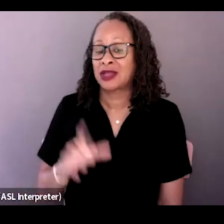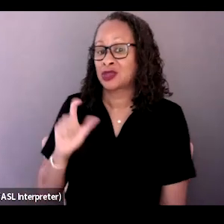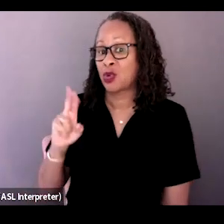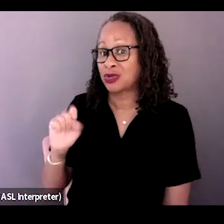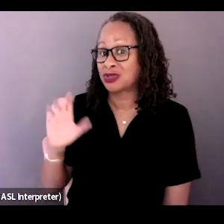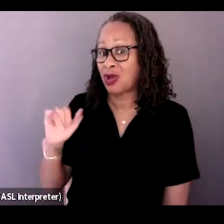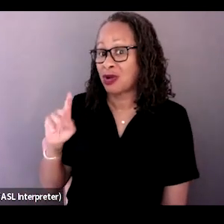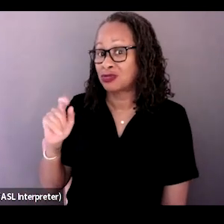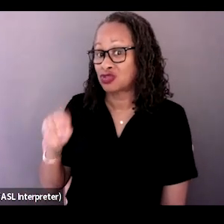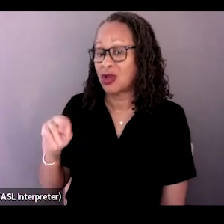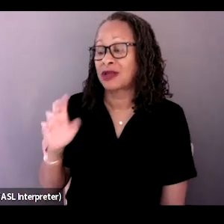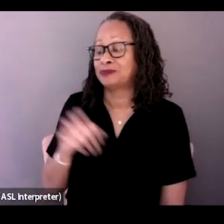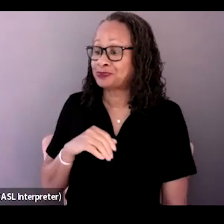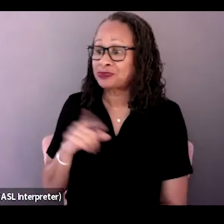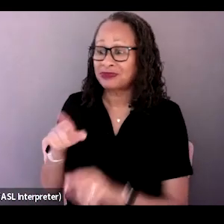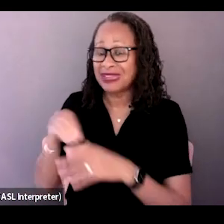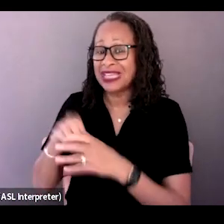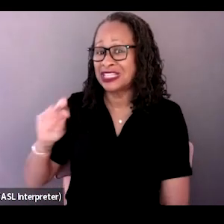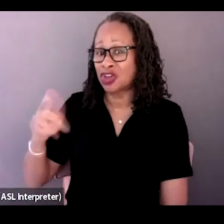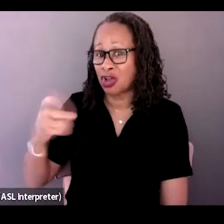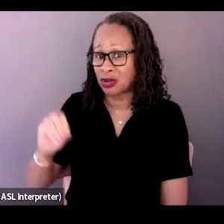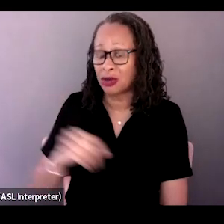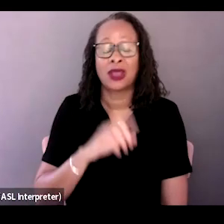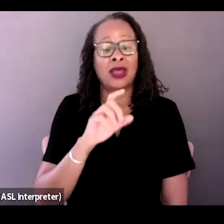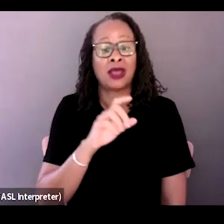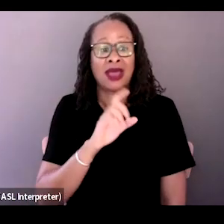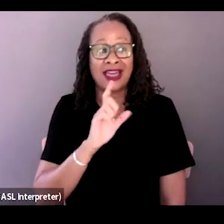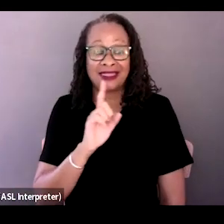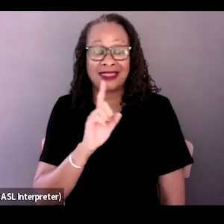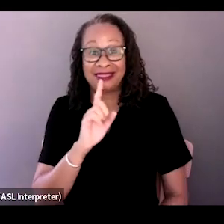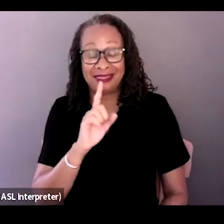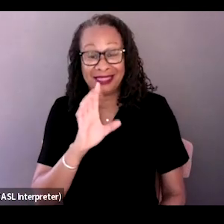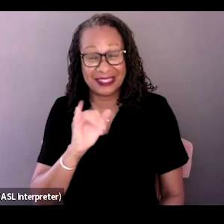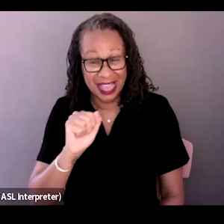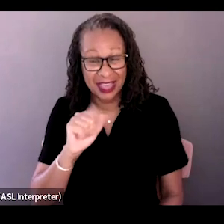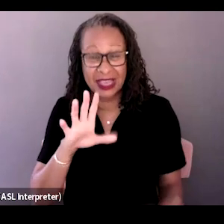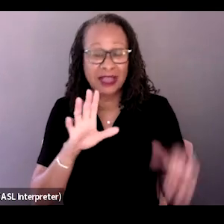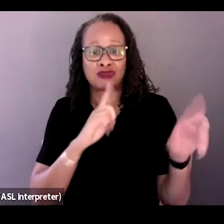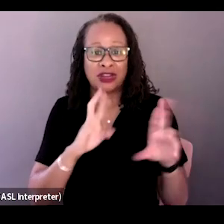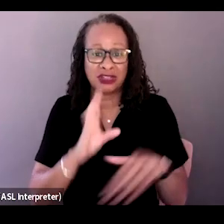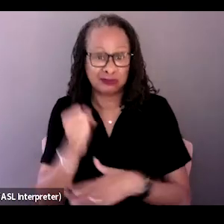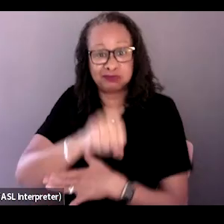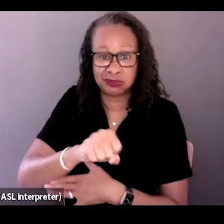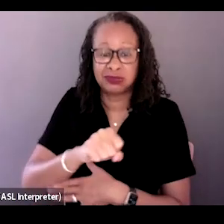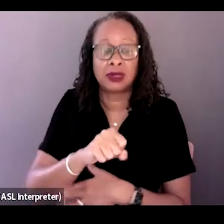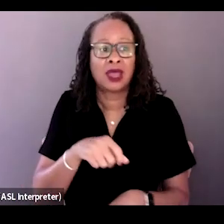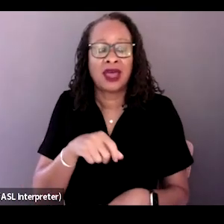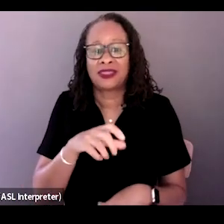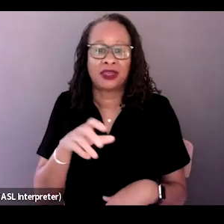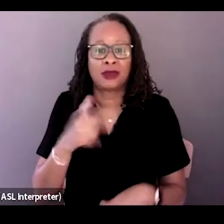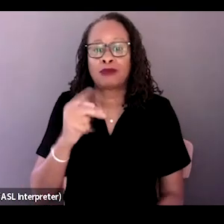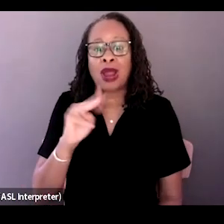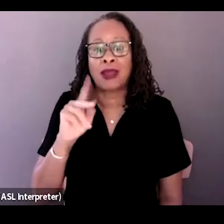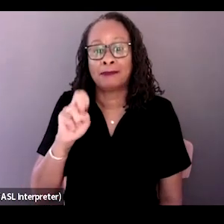to overthrow the first elected democratically elected premier in the newly independent Congo. And furthermore, like